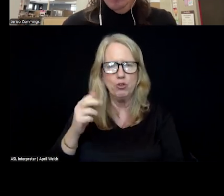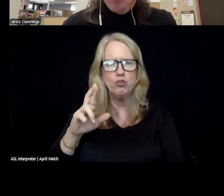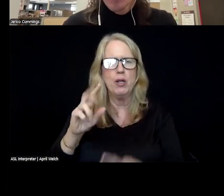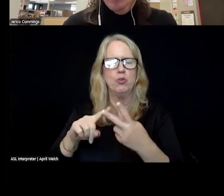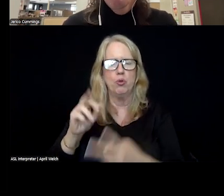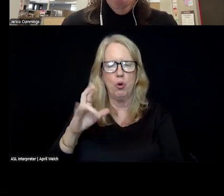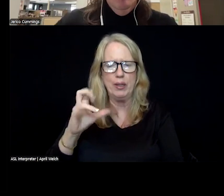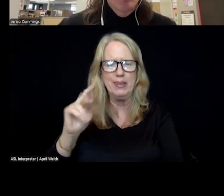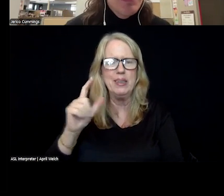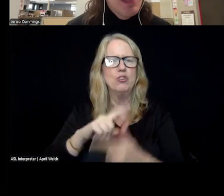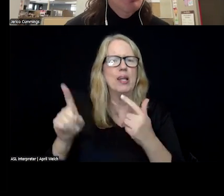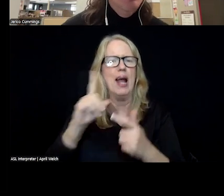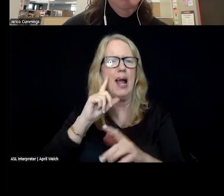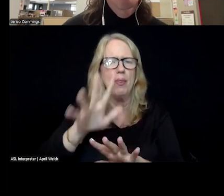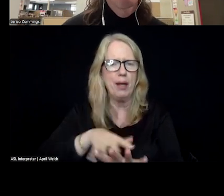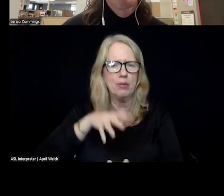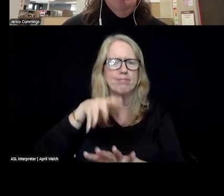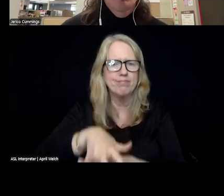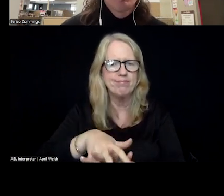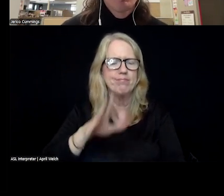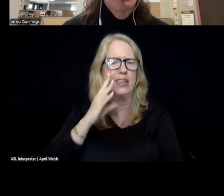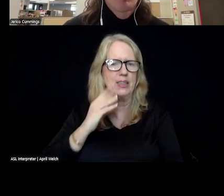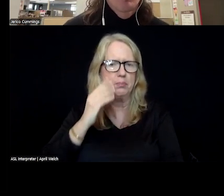of indigeneity. Next slide, please.